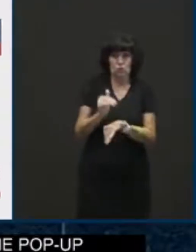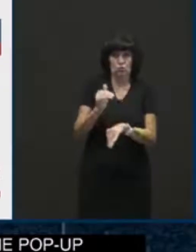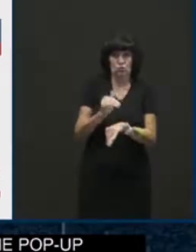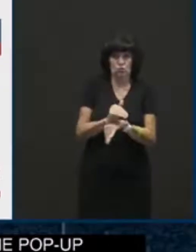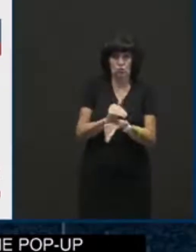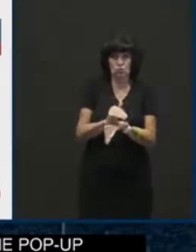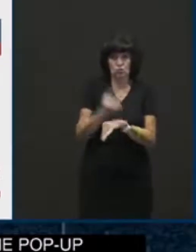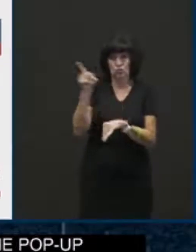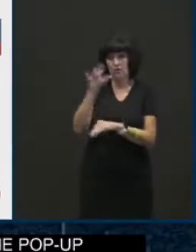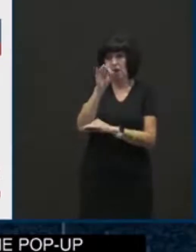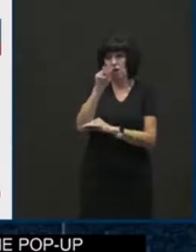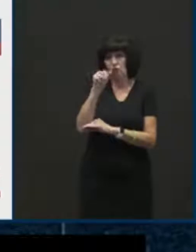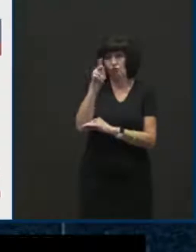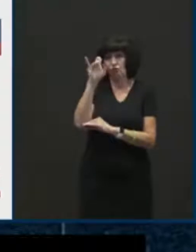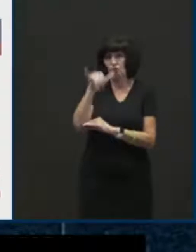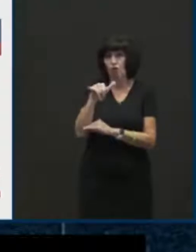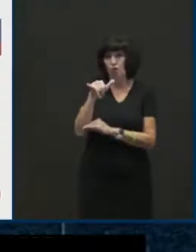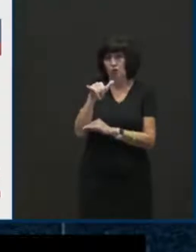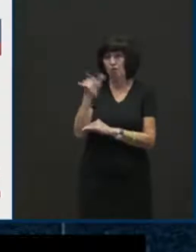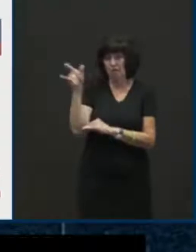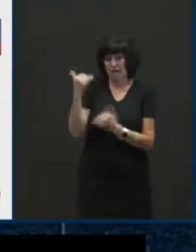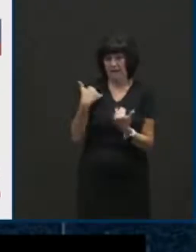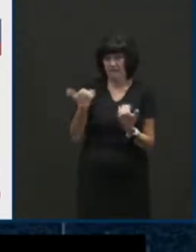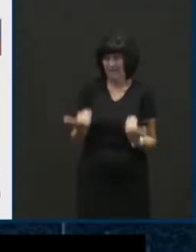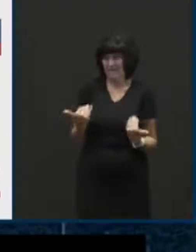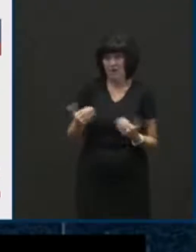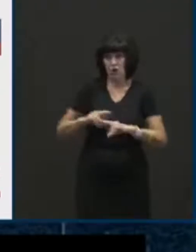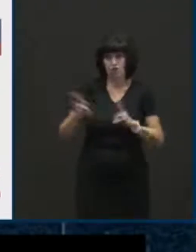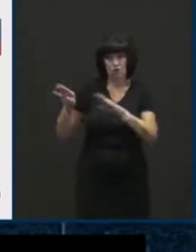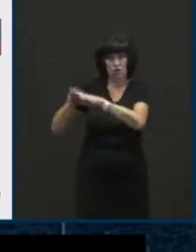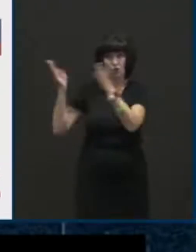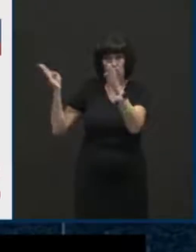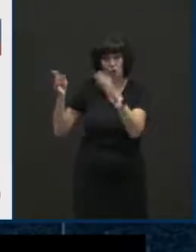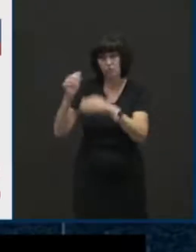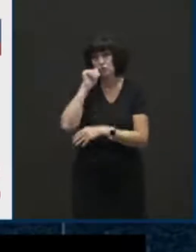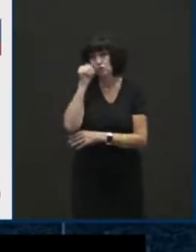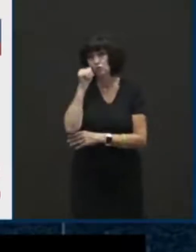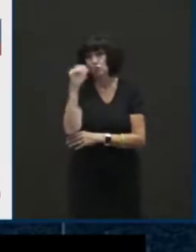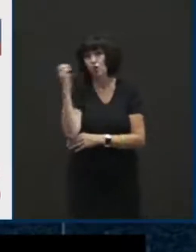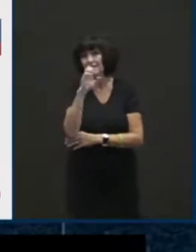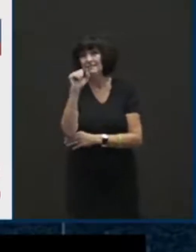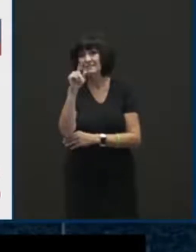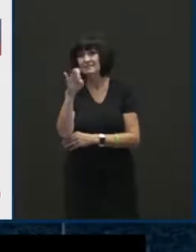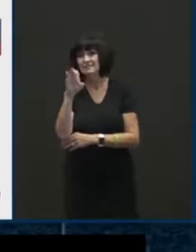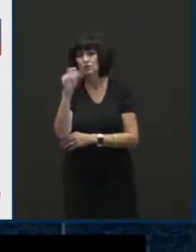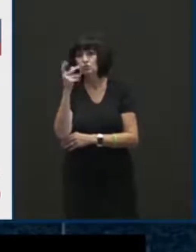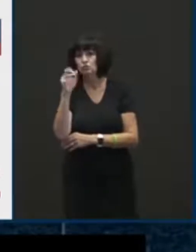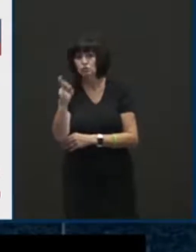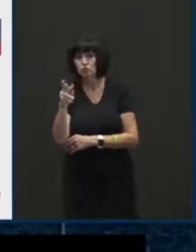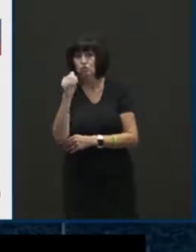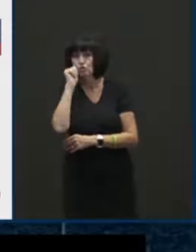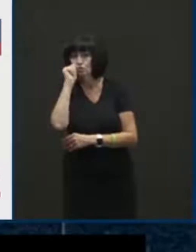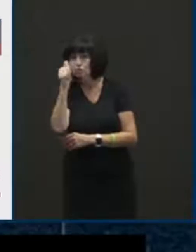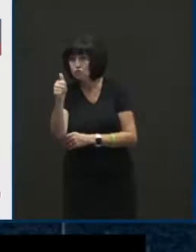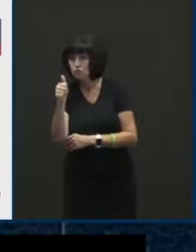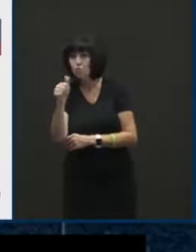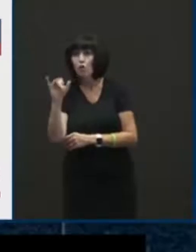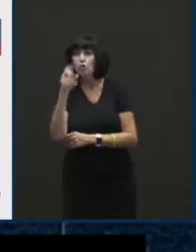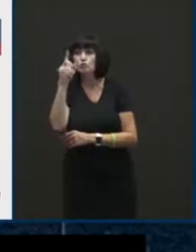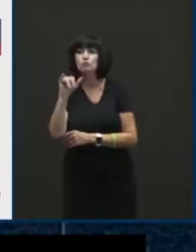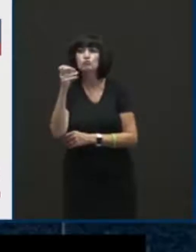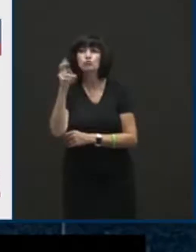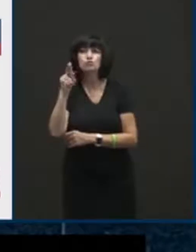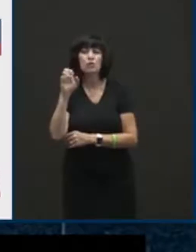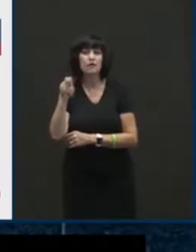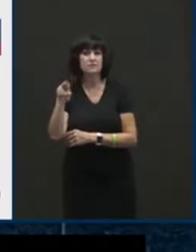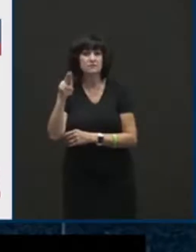is Frawley Stadium in Wilmington. Tomorrow is Eastside Charter. Thursday's Judy Johnson Park, October 1st already, and then Friday